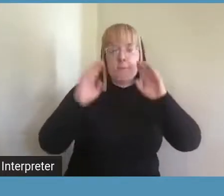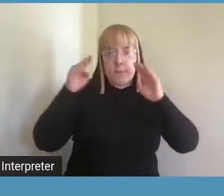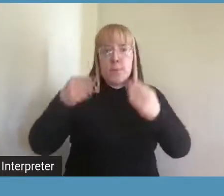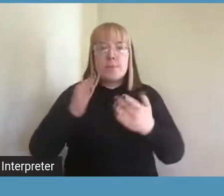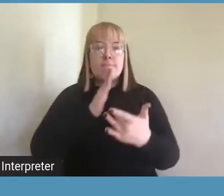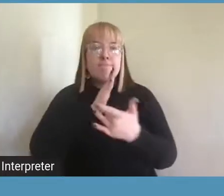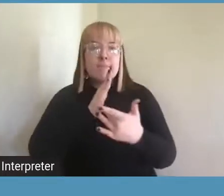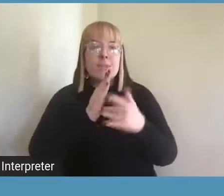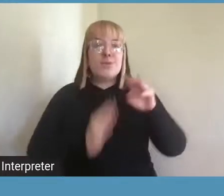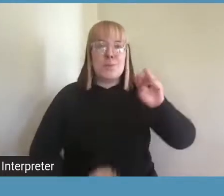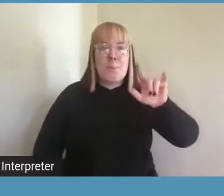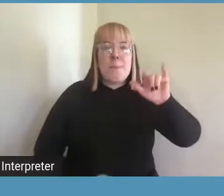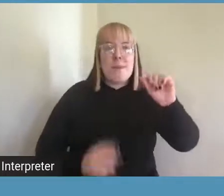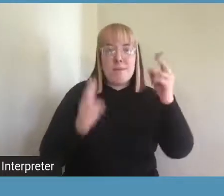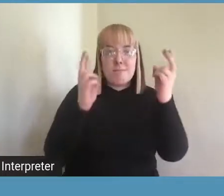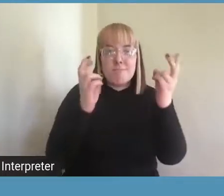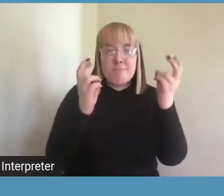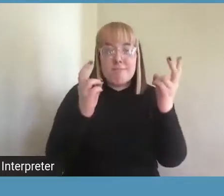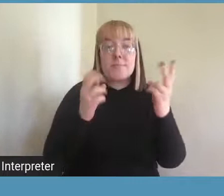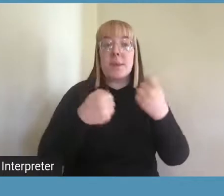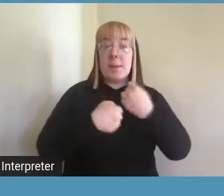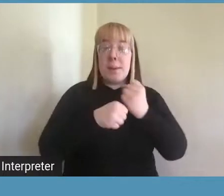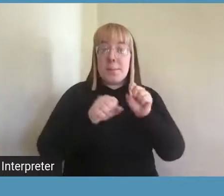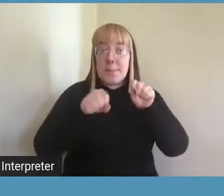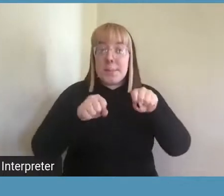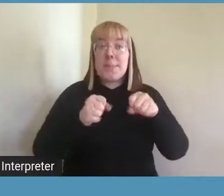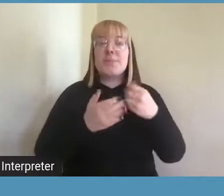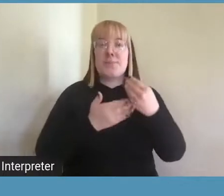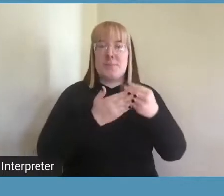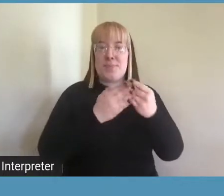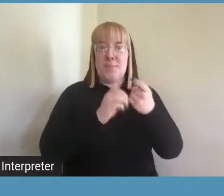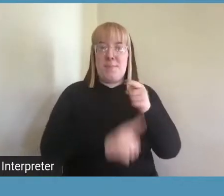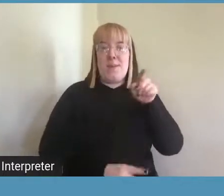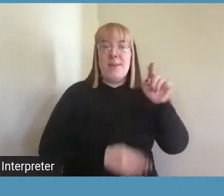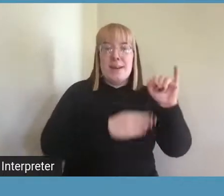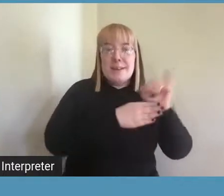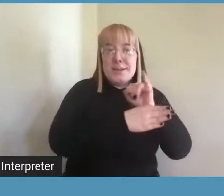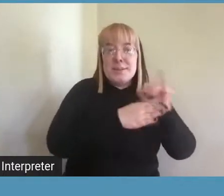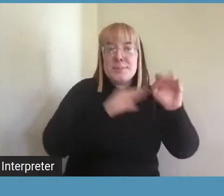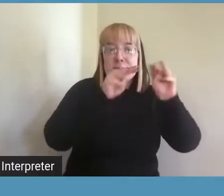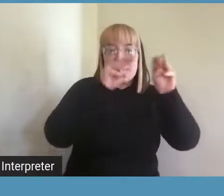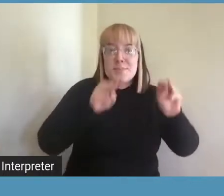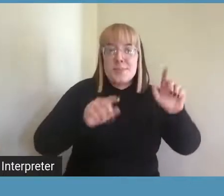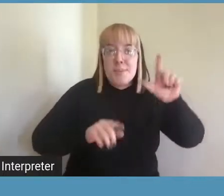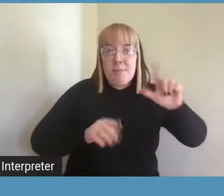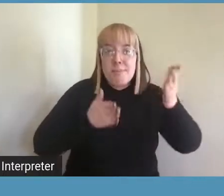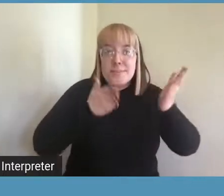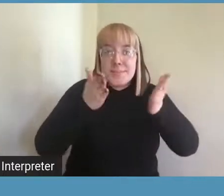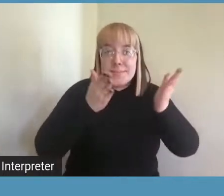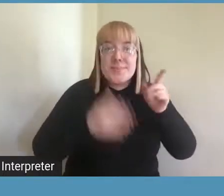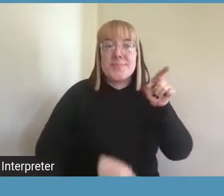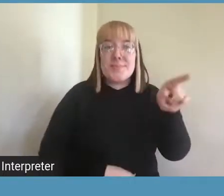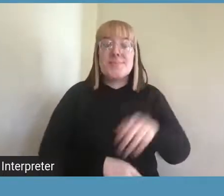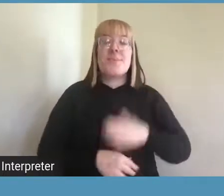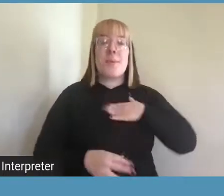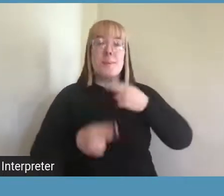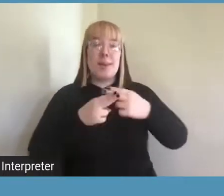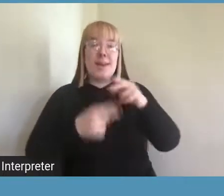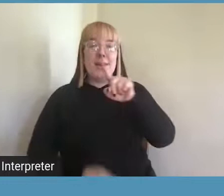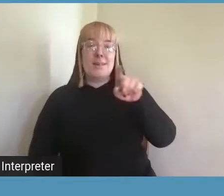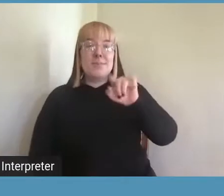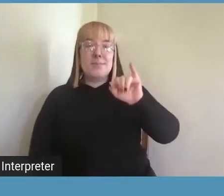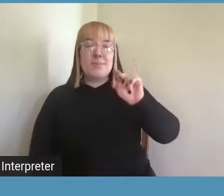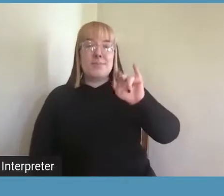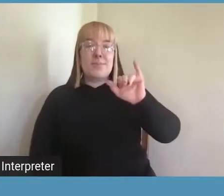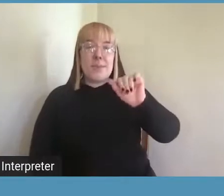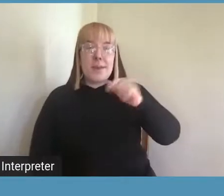technology topics is made possible by funding from the Institute of Museum and Library Services. My name is Zinnia Willits, and I